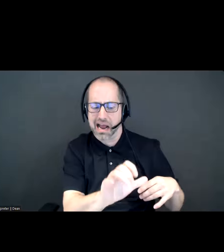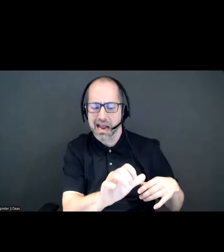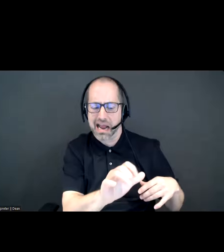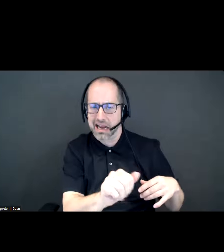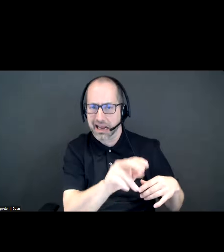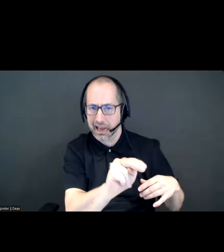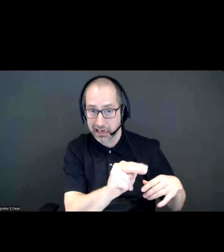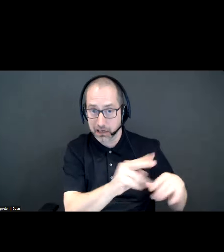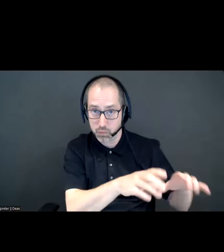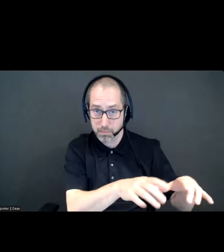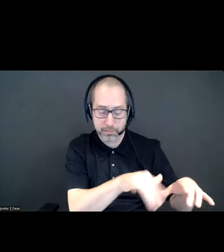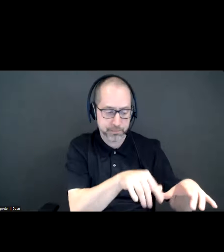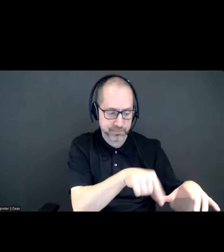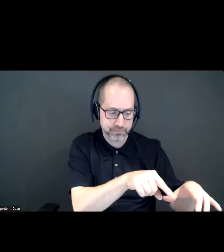several